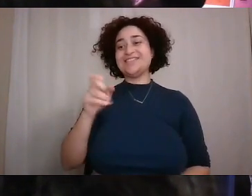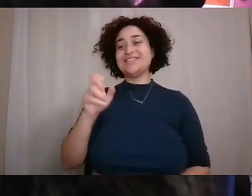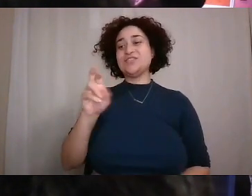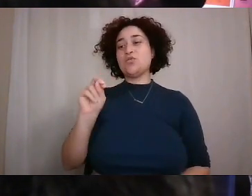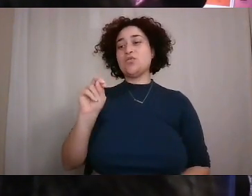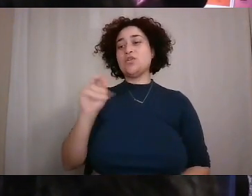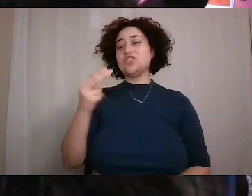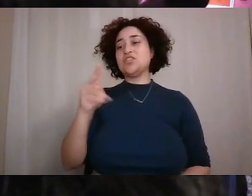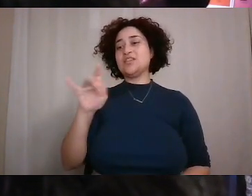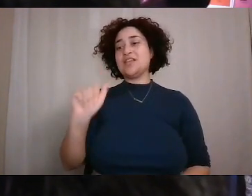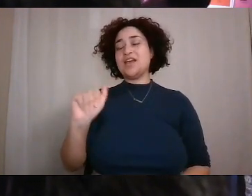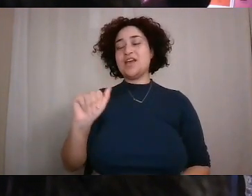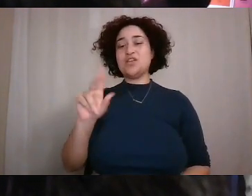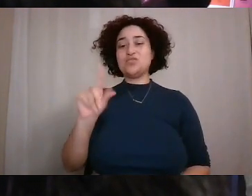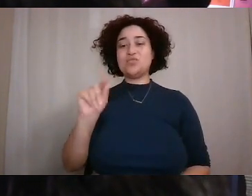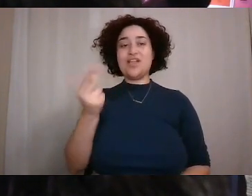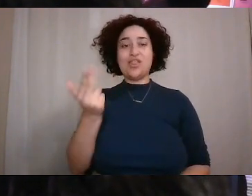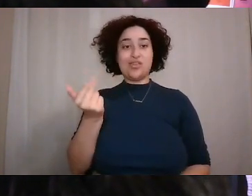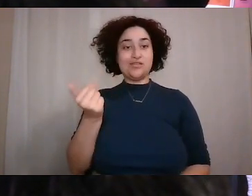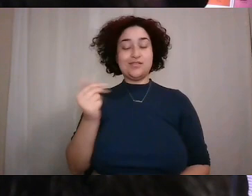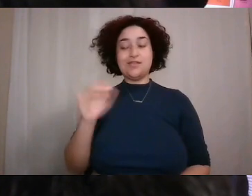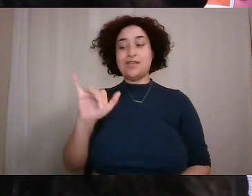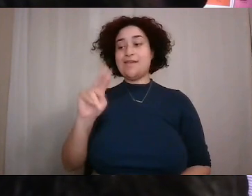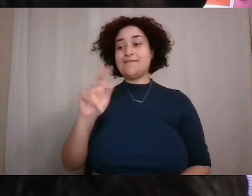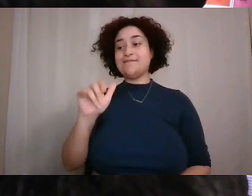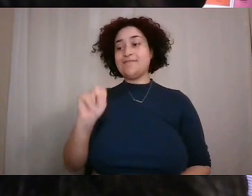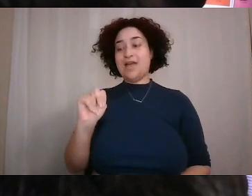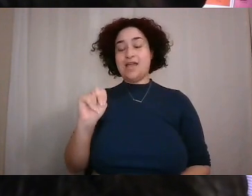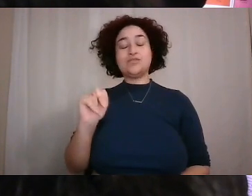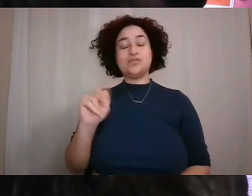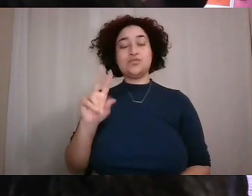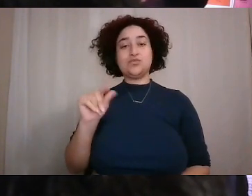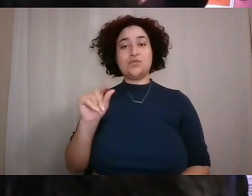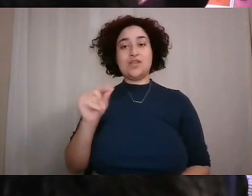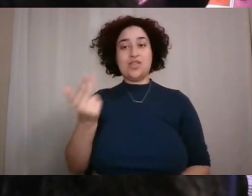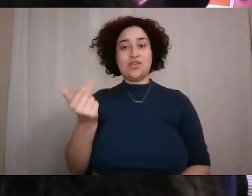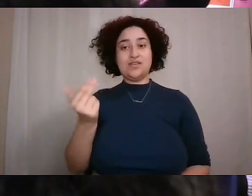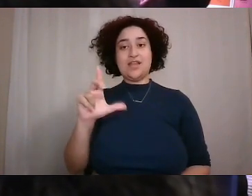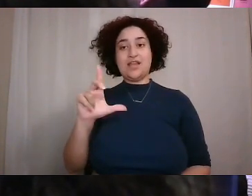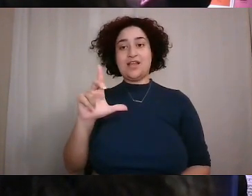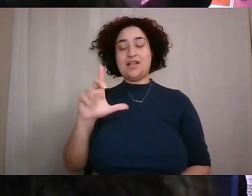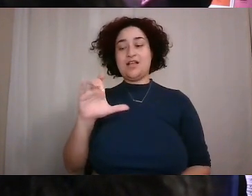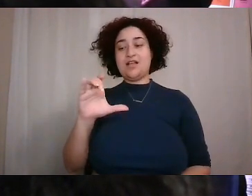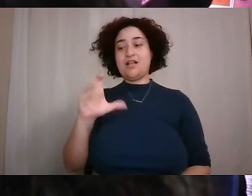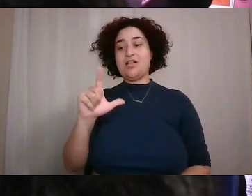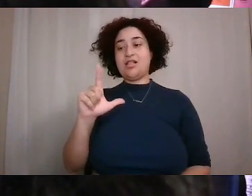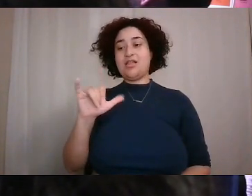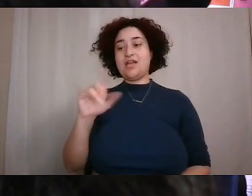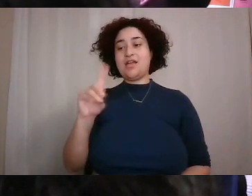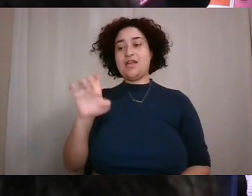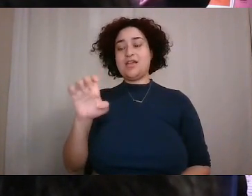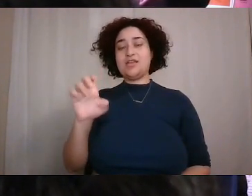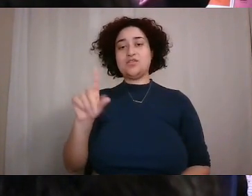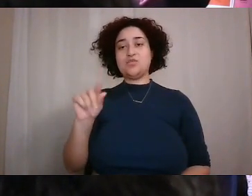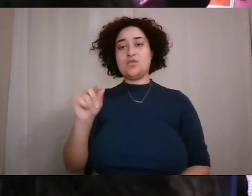2013. Ivan, 2013. Clyde, 2013. Evelina,